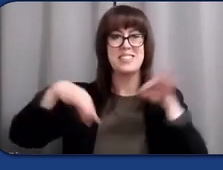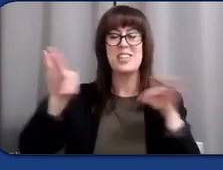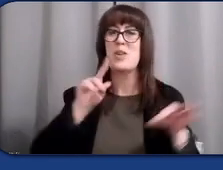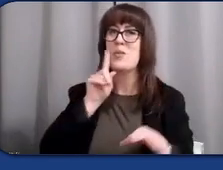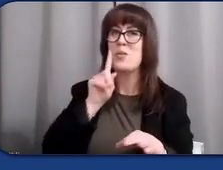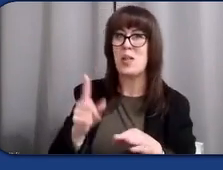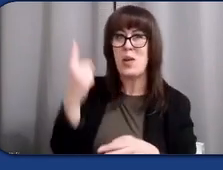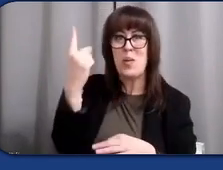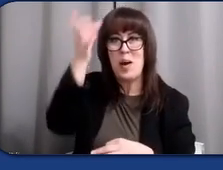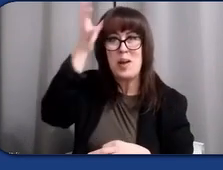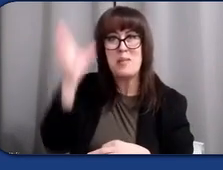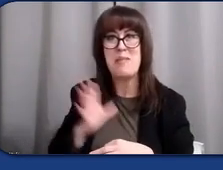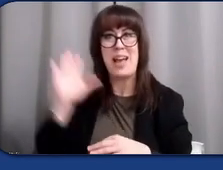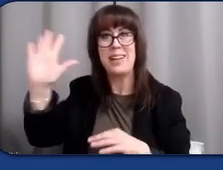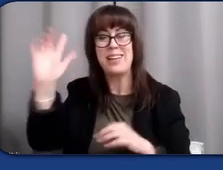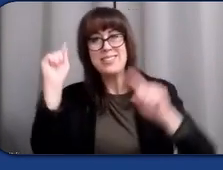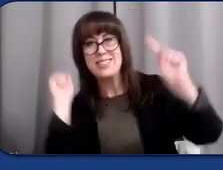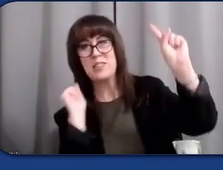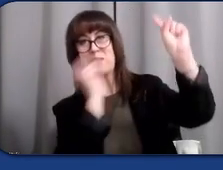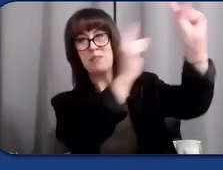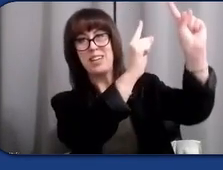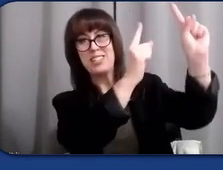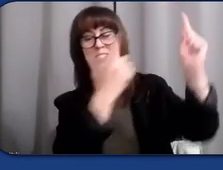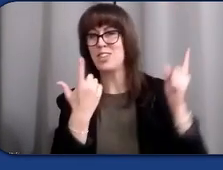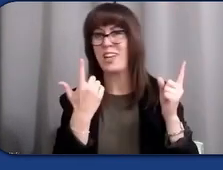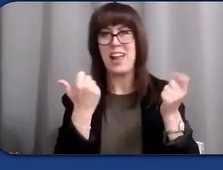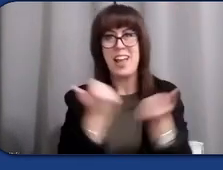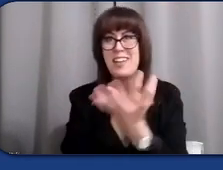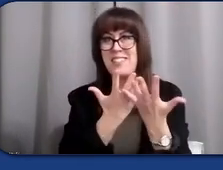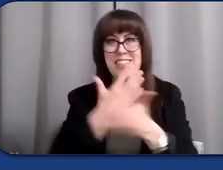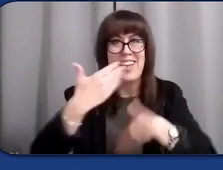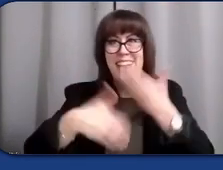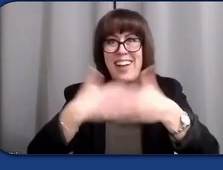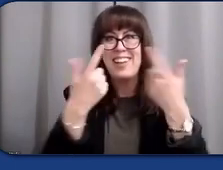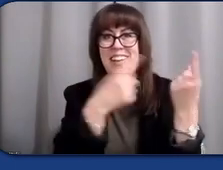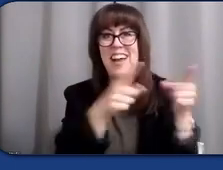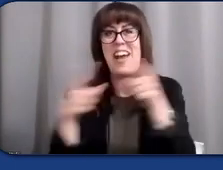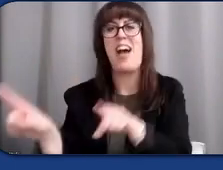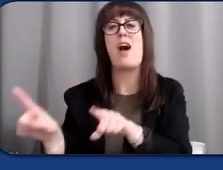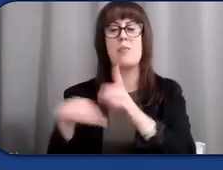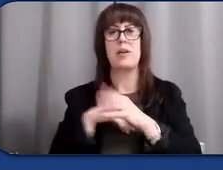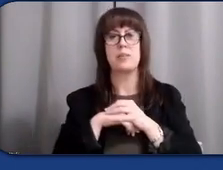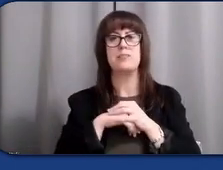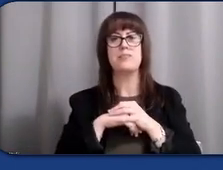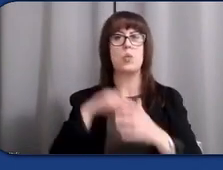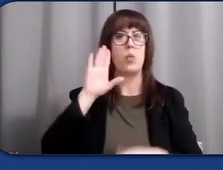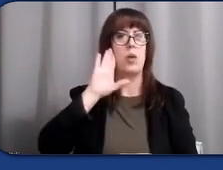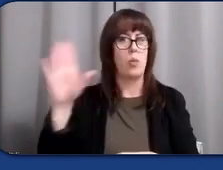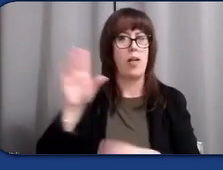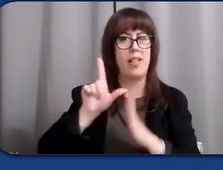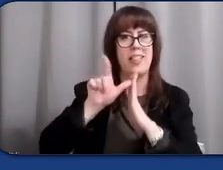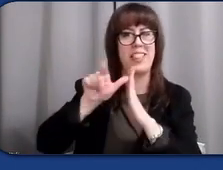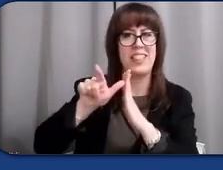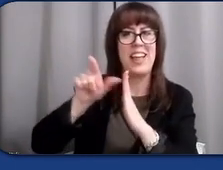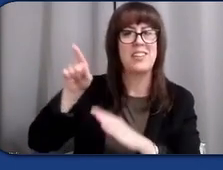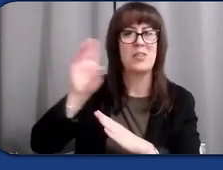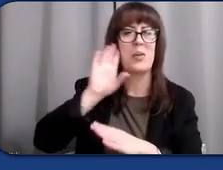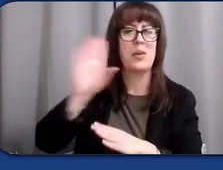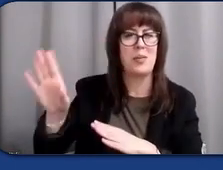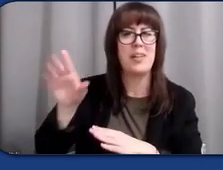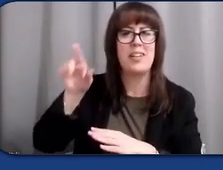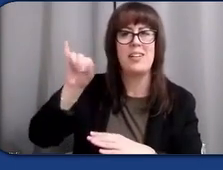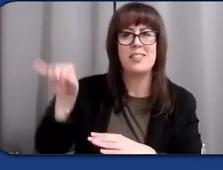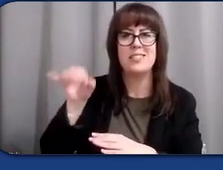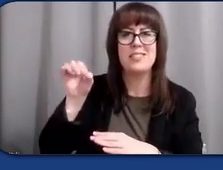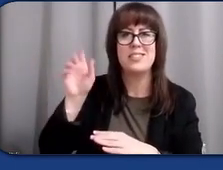So we will figure it out. We'll get to Jock eventually, Jock and Moses. But I just want quick little background. Gail